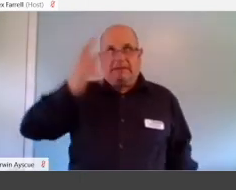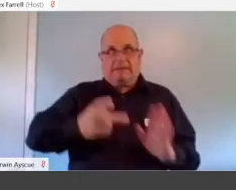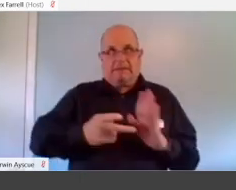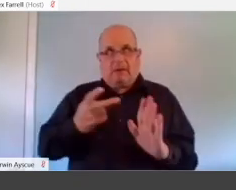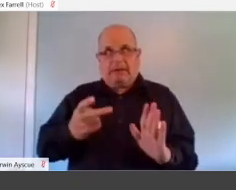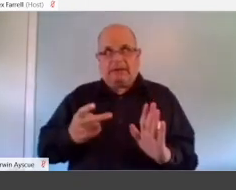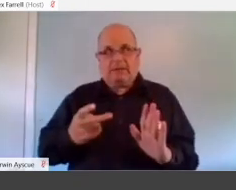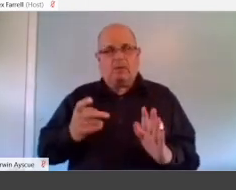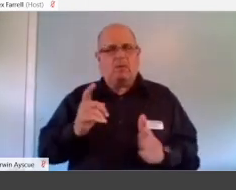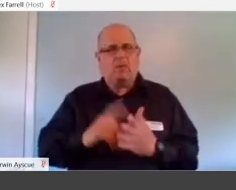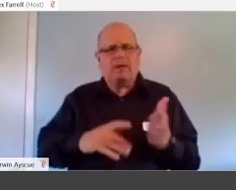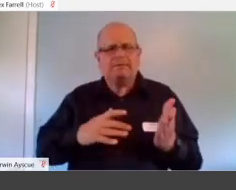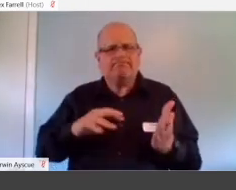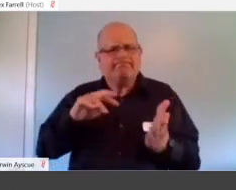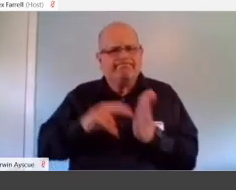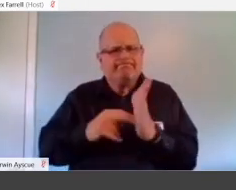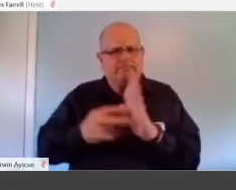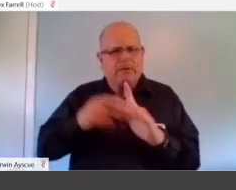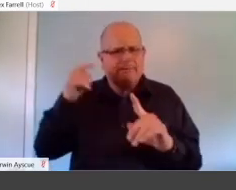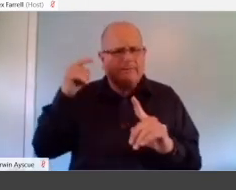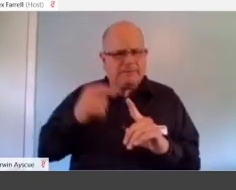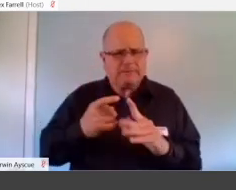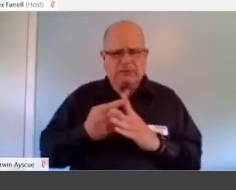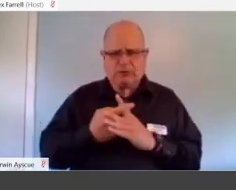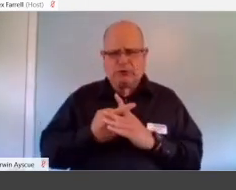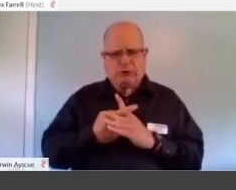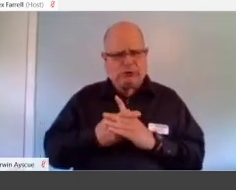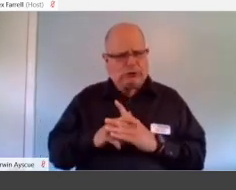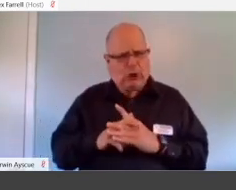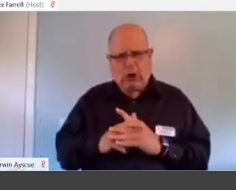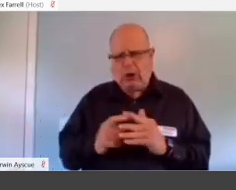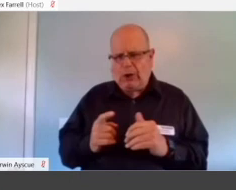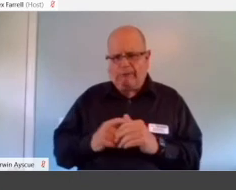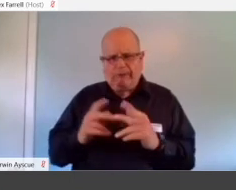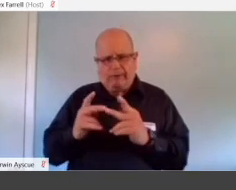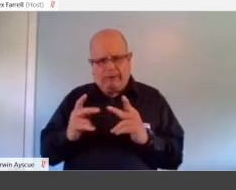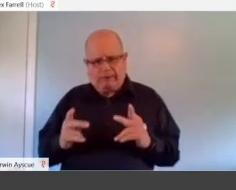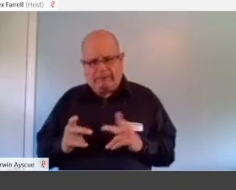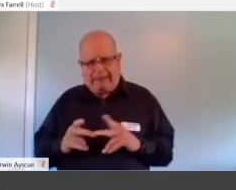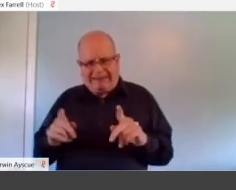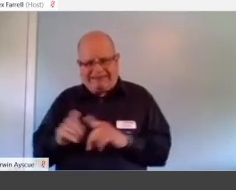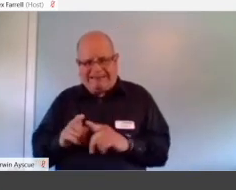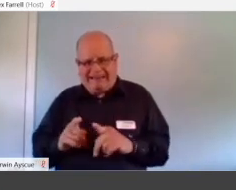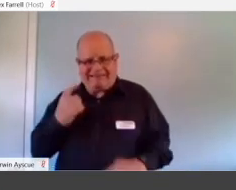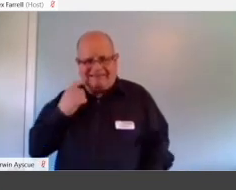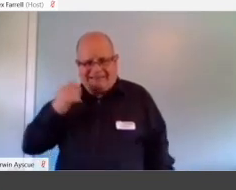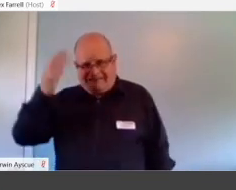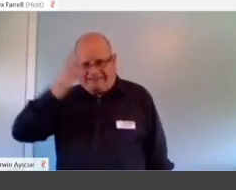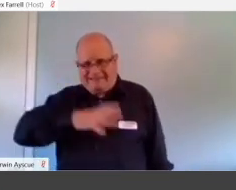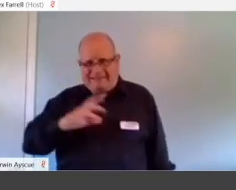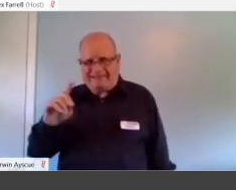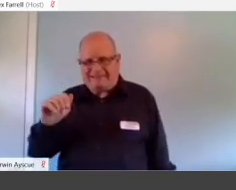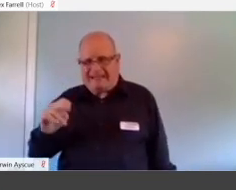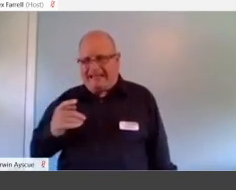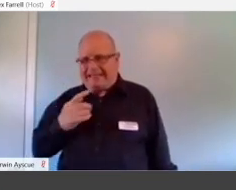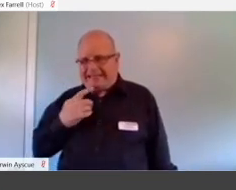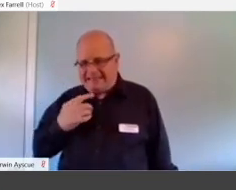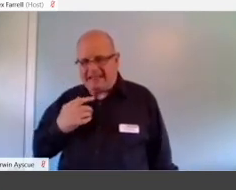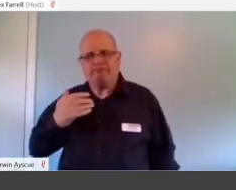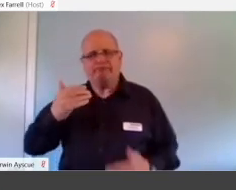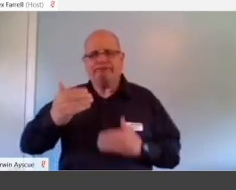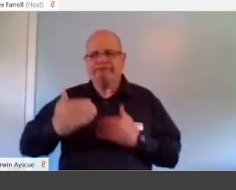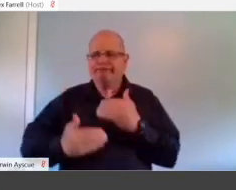mentioned, and if this is not an option, this is the way it is. Let's just design with these things in mind from the